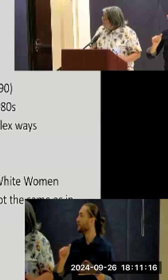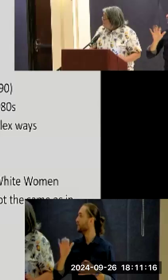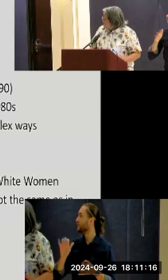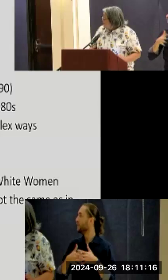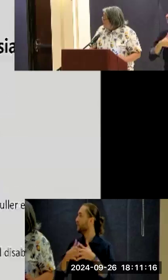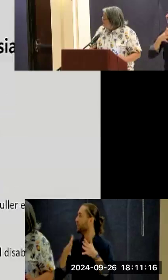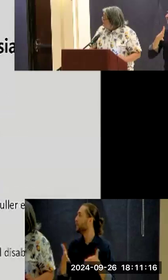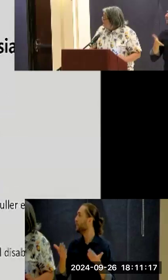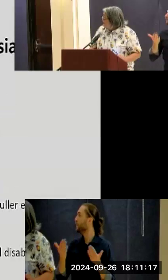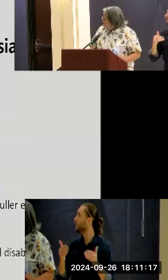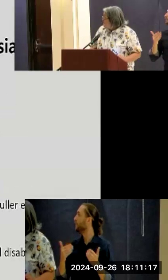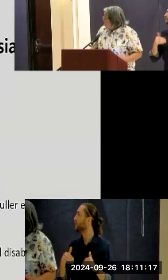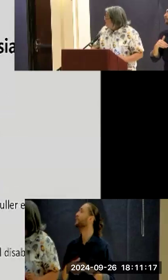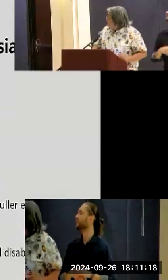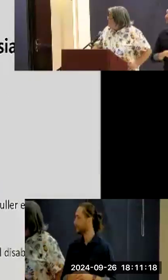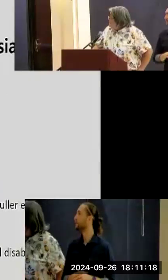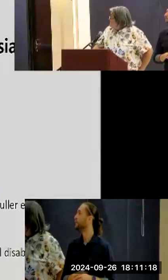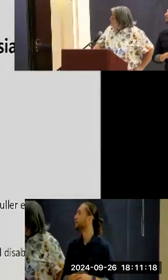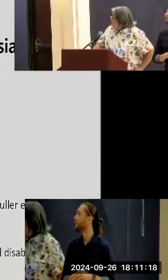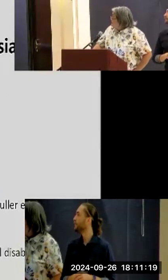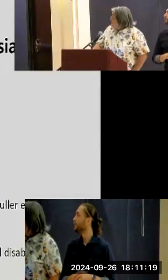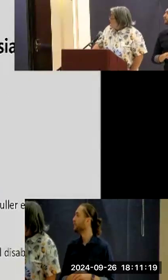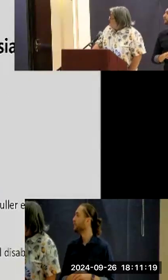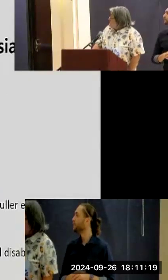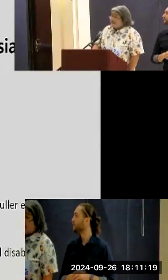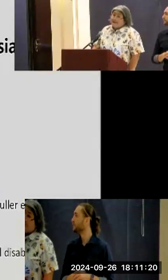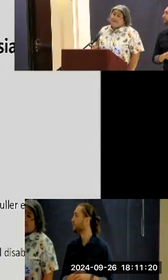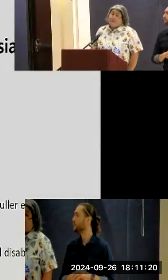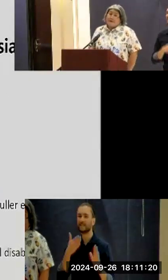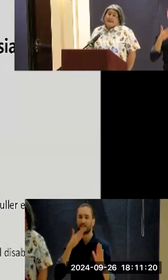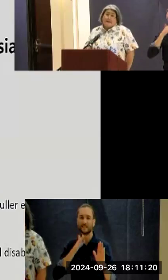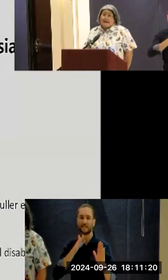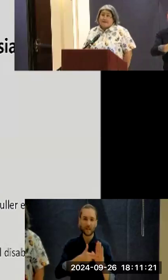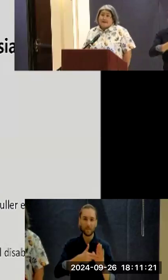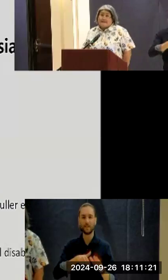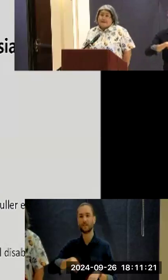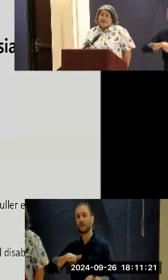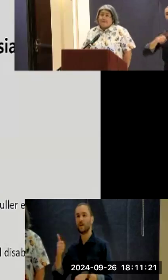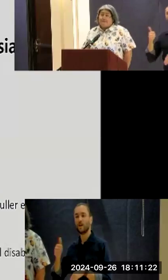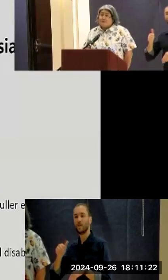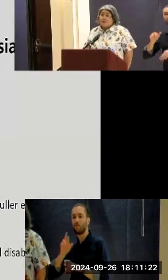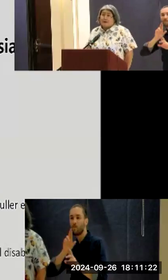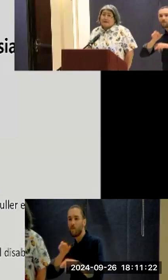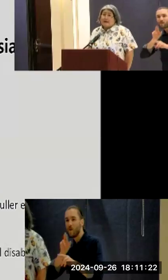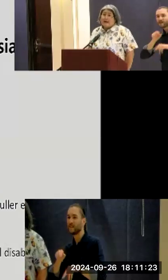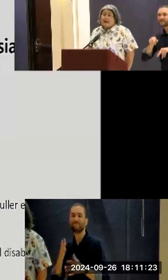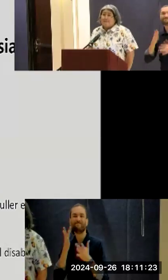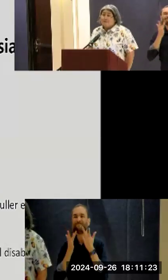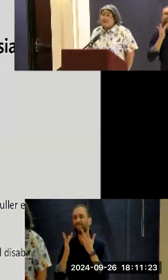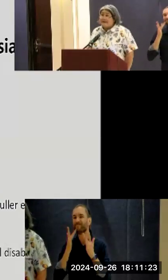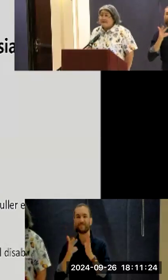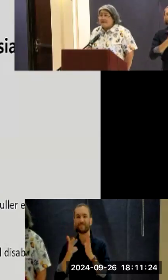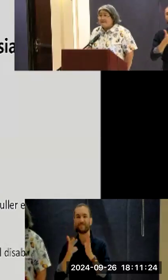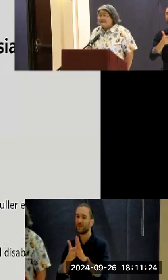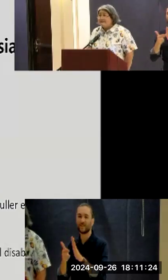One more. Yeah. So there are stigmas, there's underreporting, undercategorization for sure. I am sure that